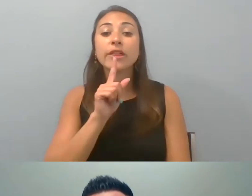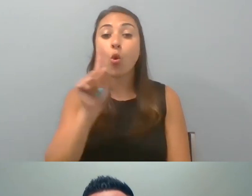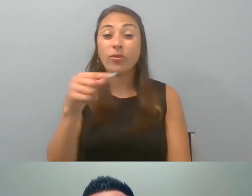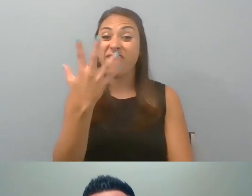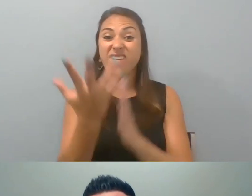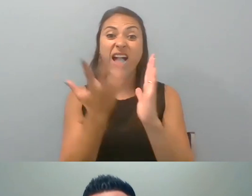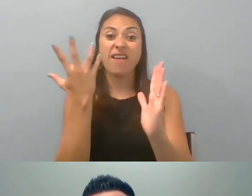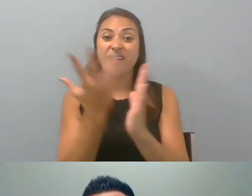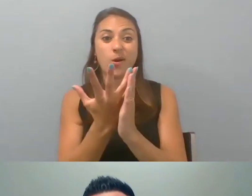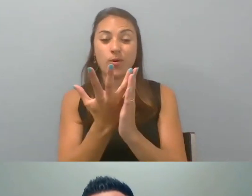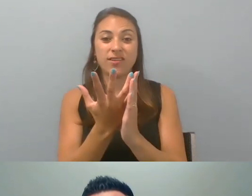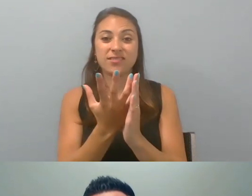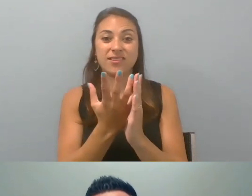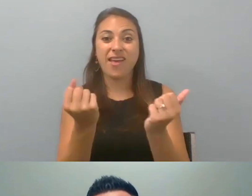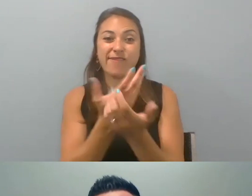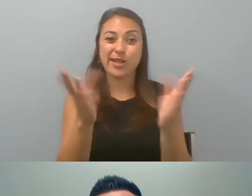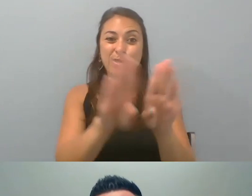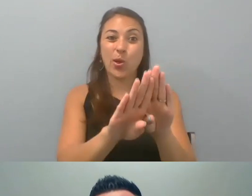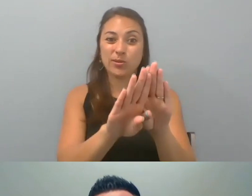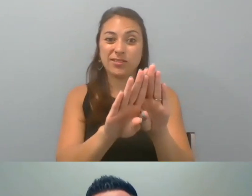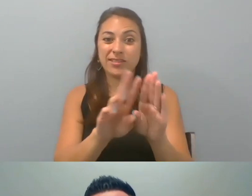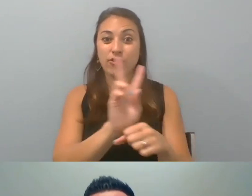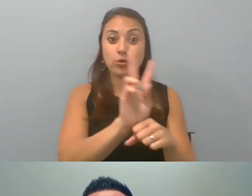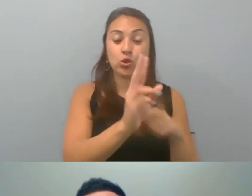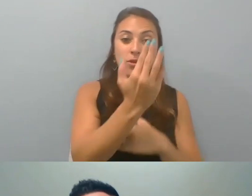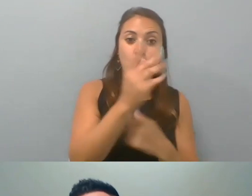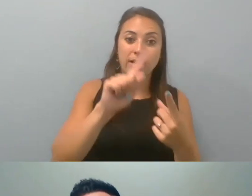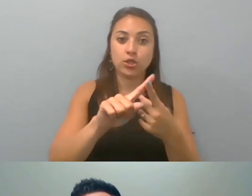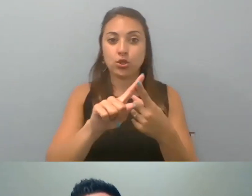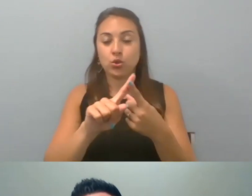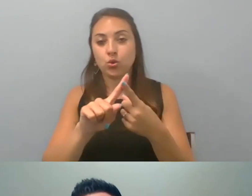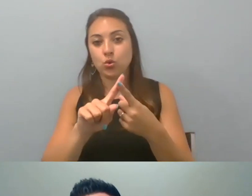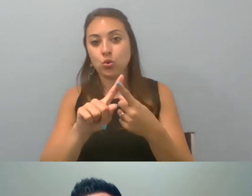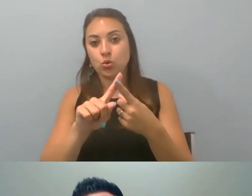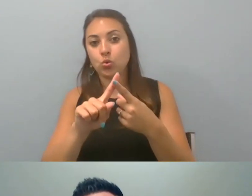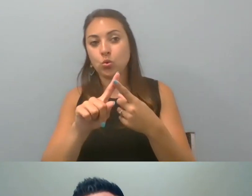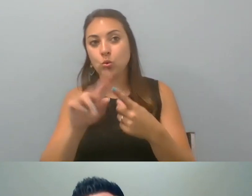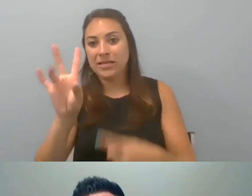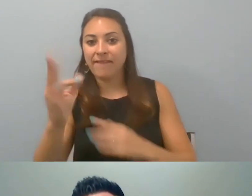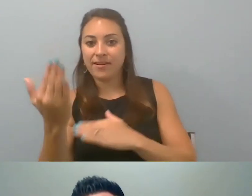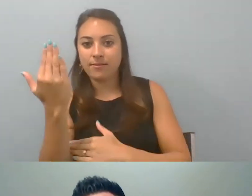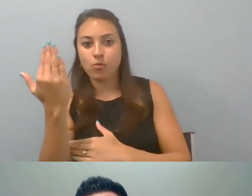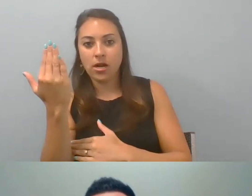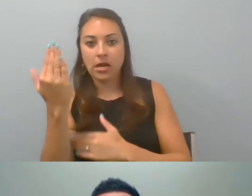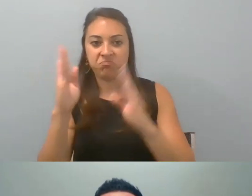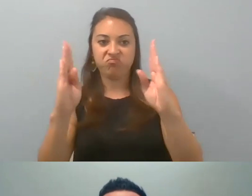service dining hall in operation. And that's from 2 a.m. to when our next one opens up at 7 a.m. for